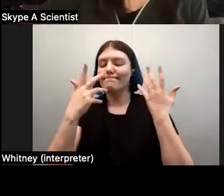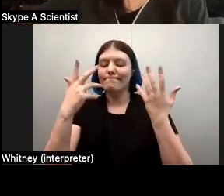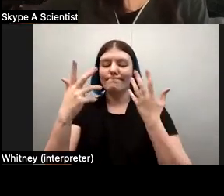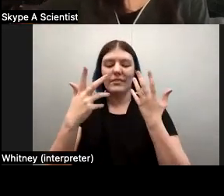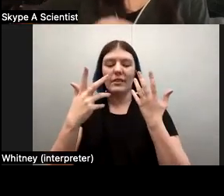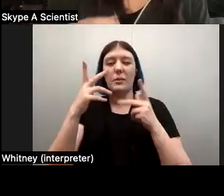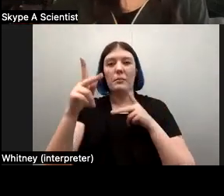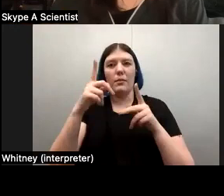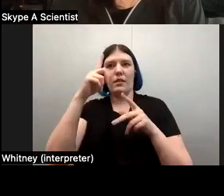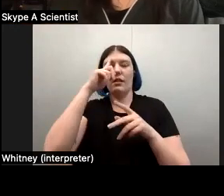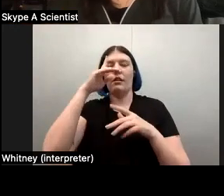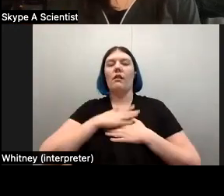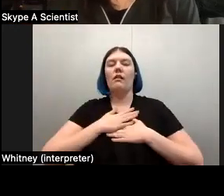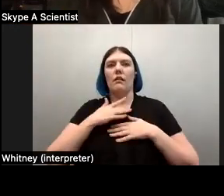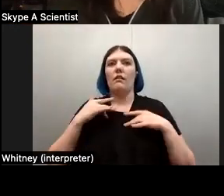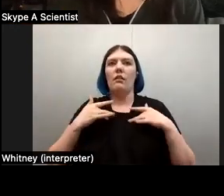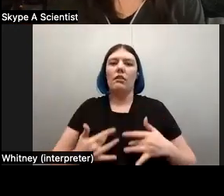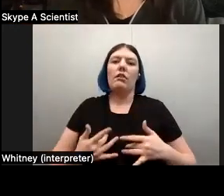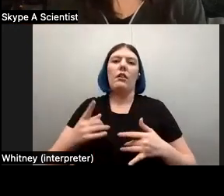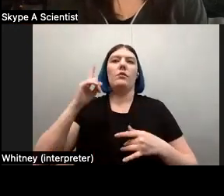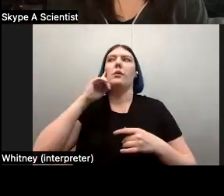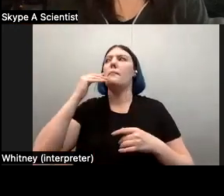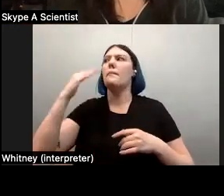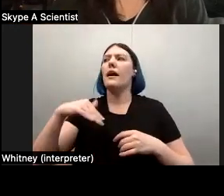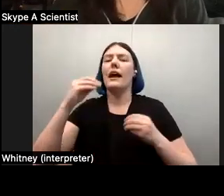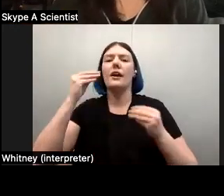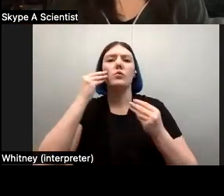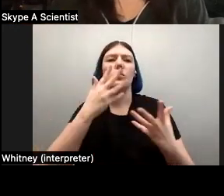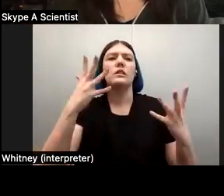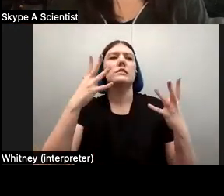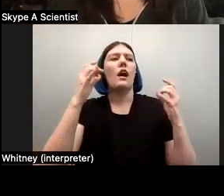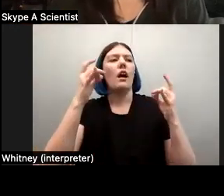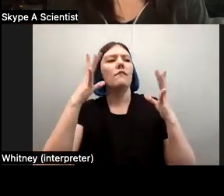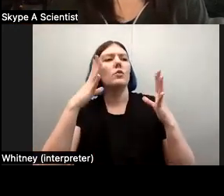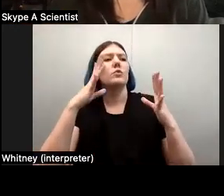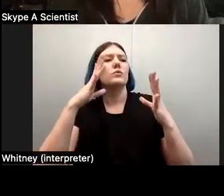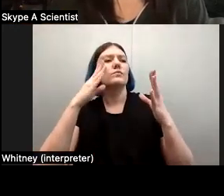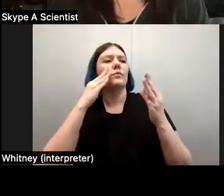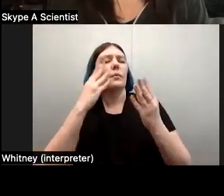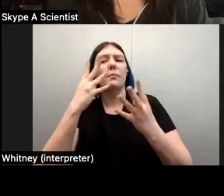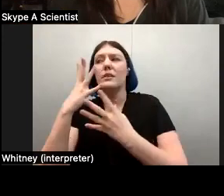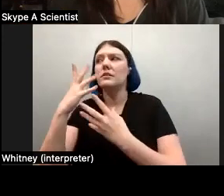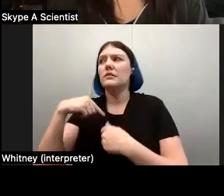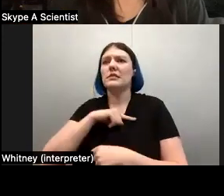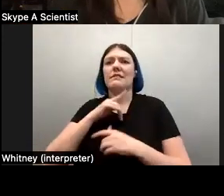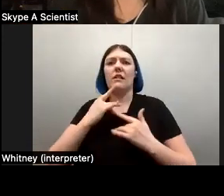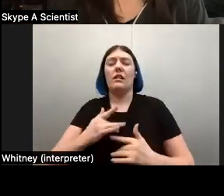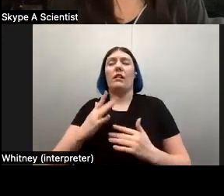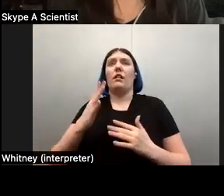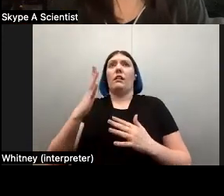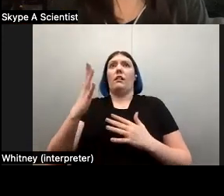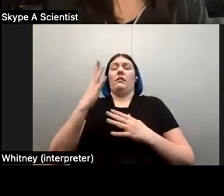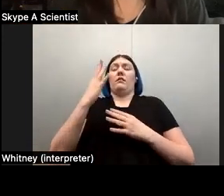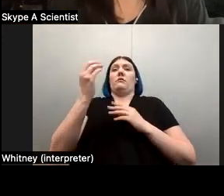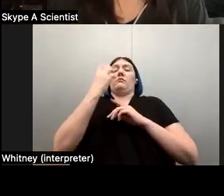in despair because we hear so much bad news about the environment. We hear so much bad news about nature, and sometimes we feel like a little bit bombarded by